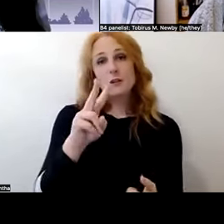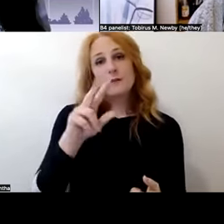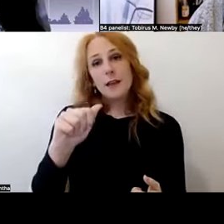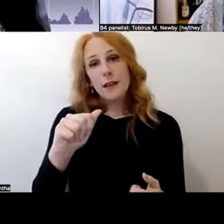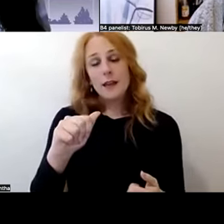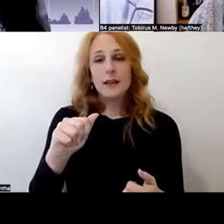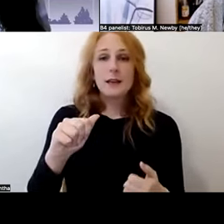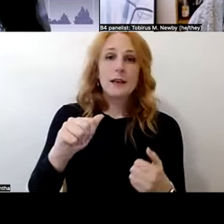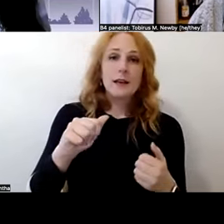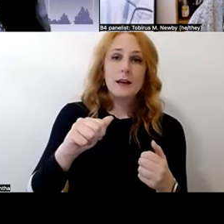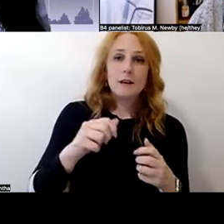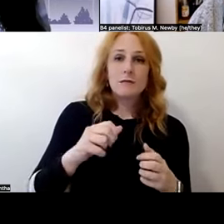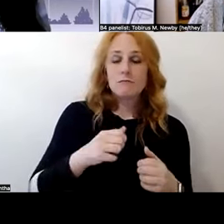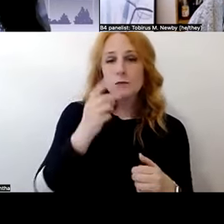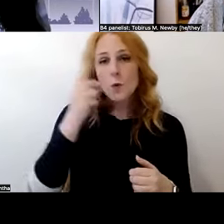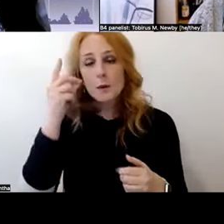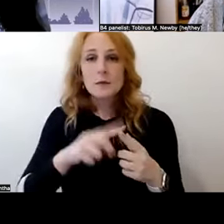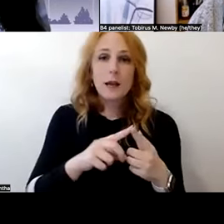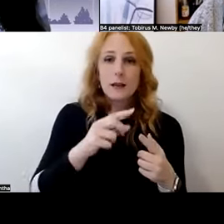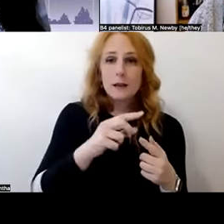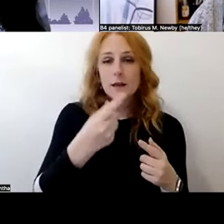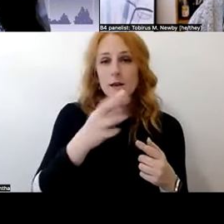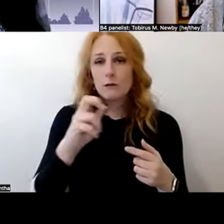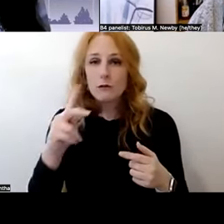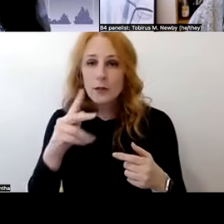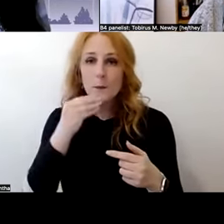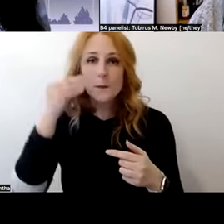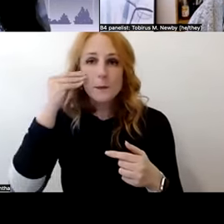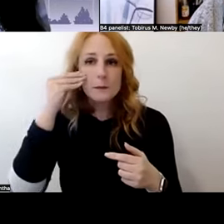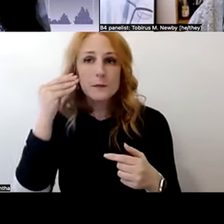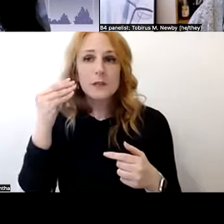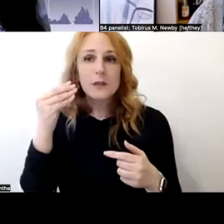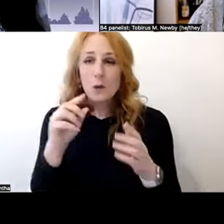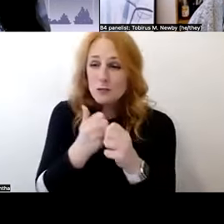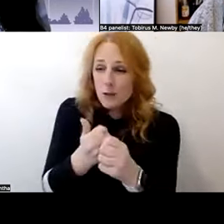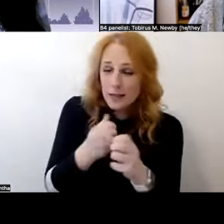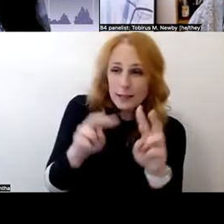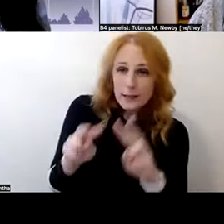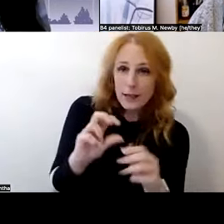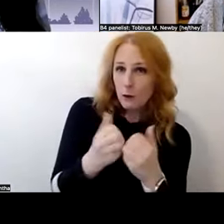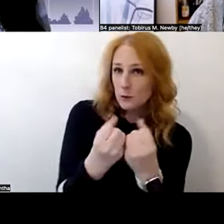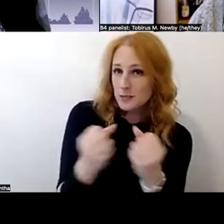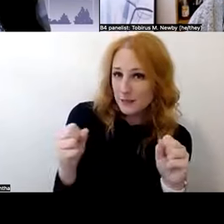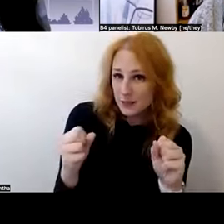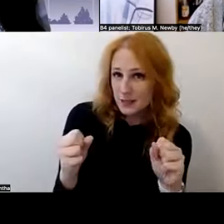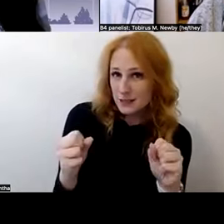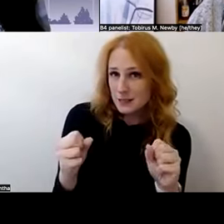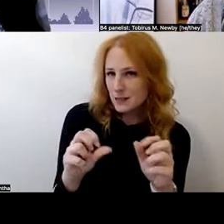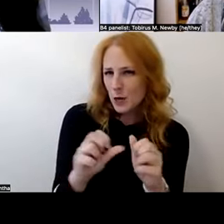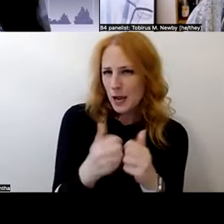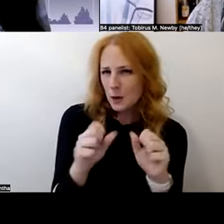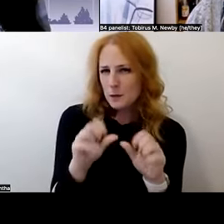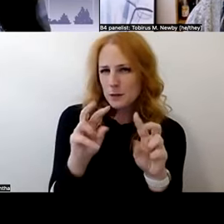campus apartments, are we tracking how safety is happening there or not? And how do we know if we're making things better?